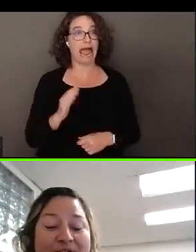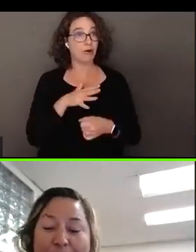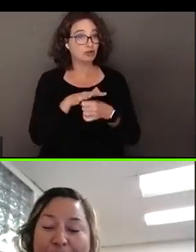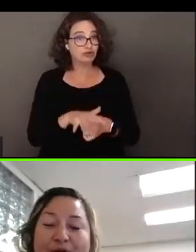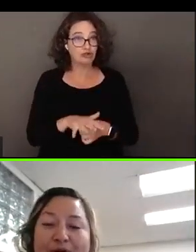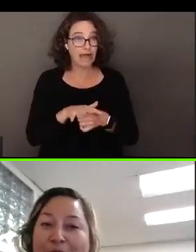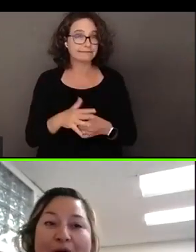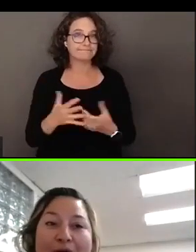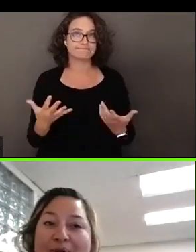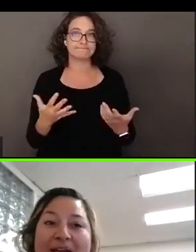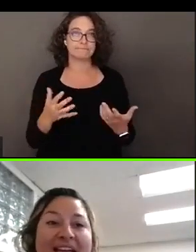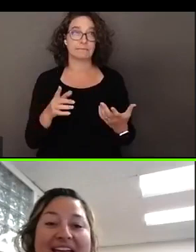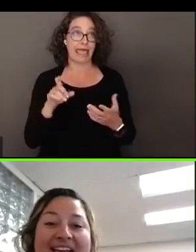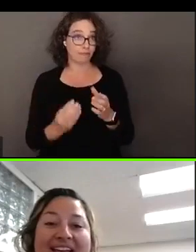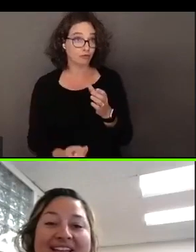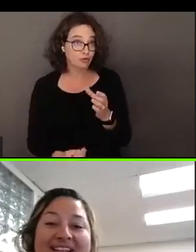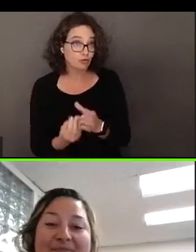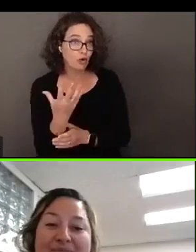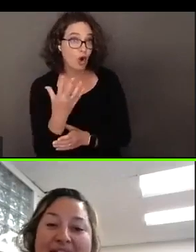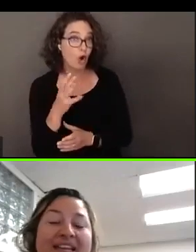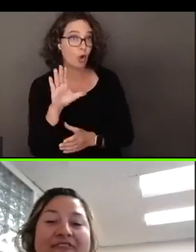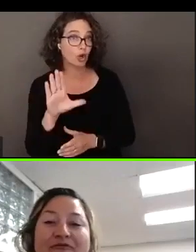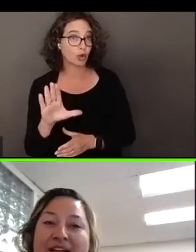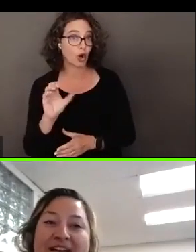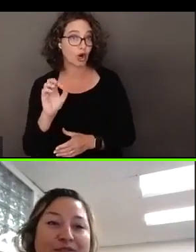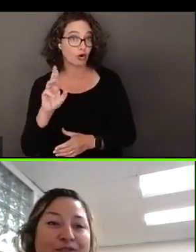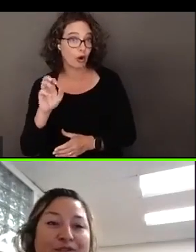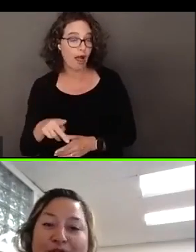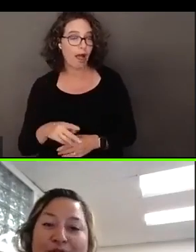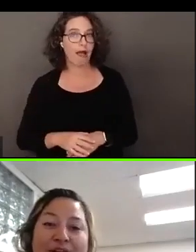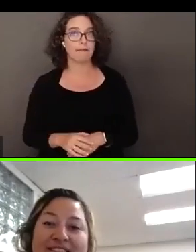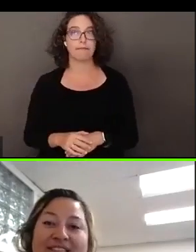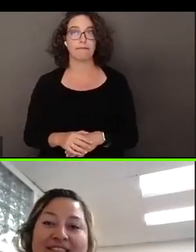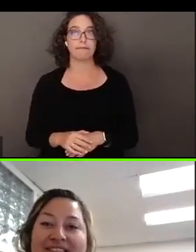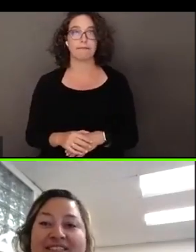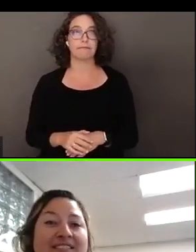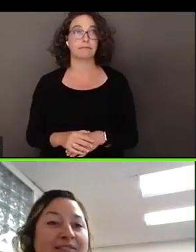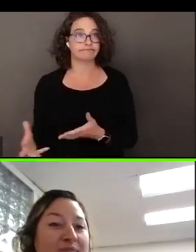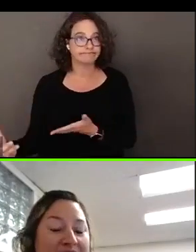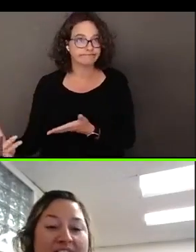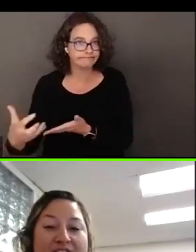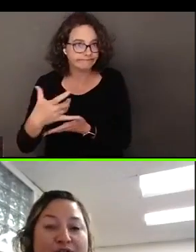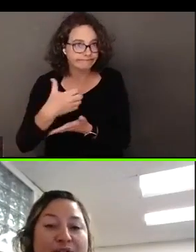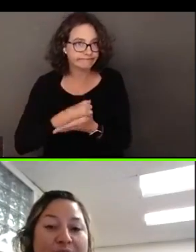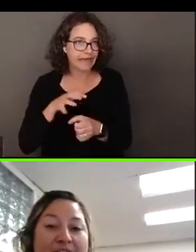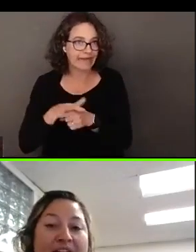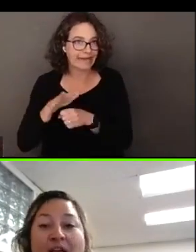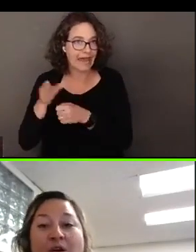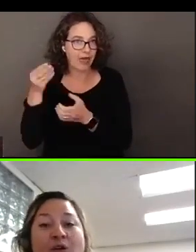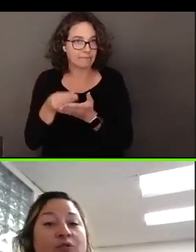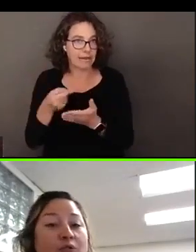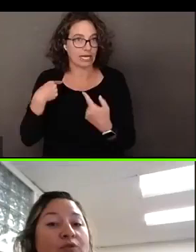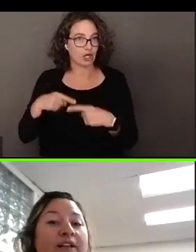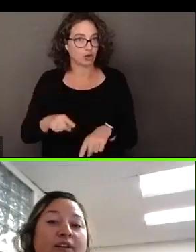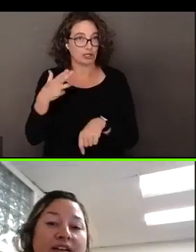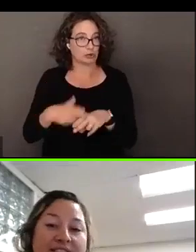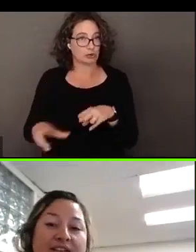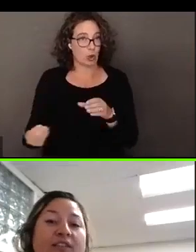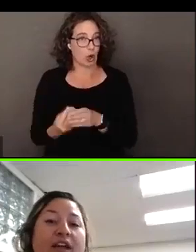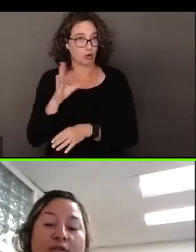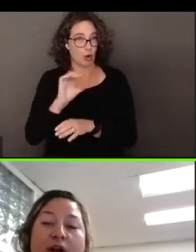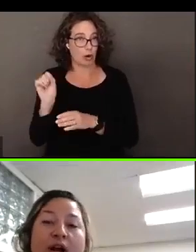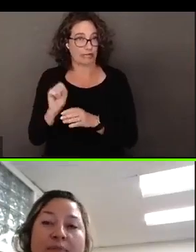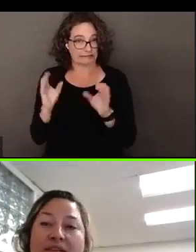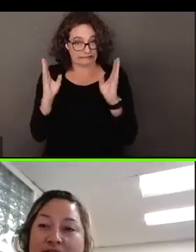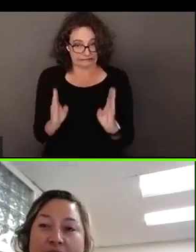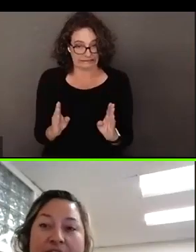to grow your crop and make enough money through your growing season to sustain your family through winter